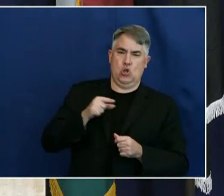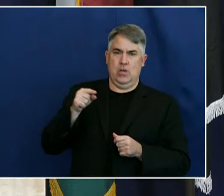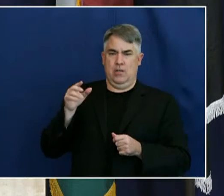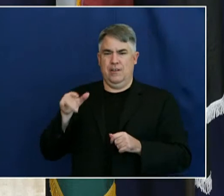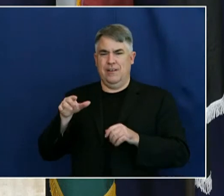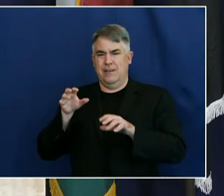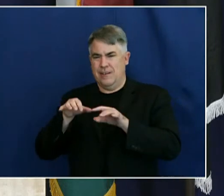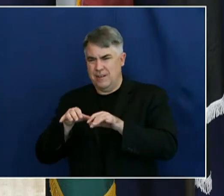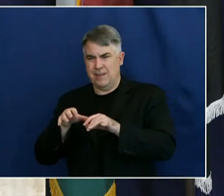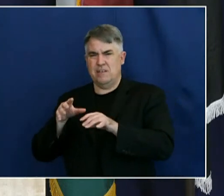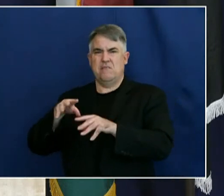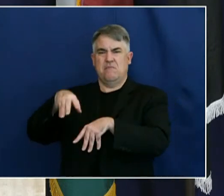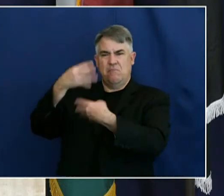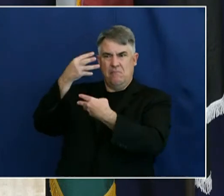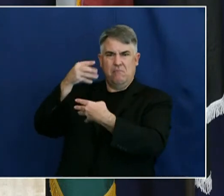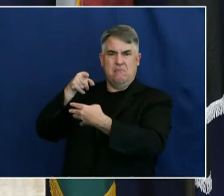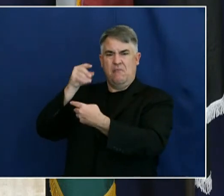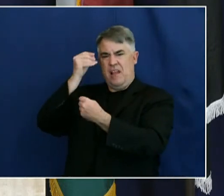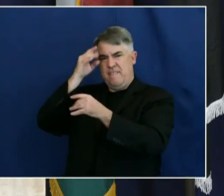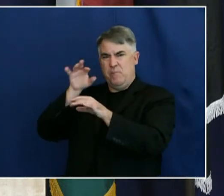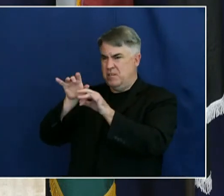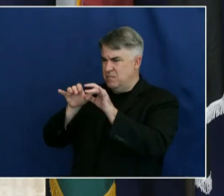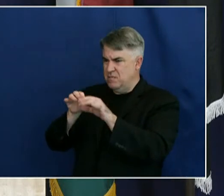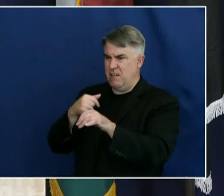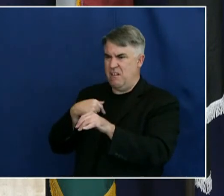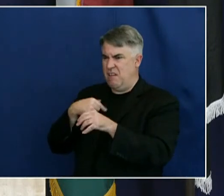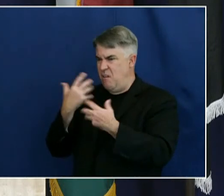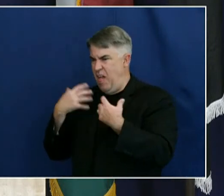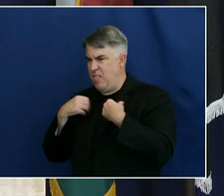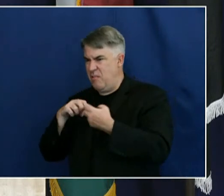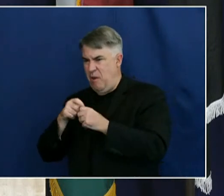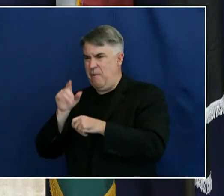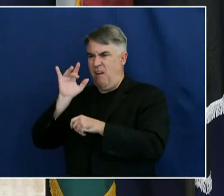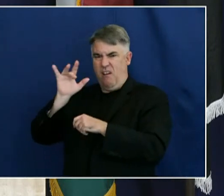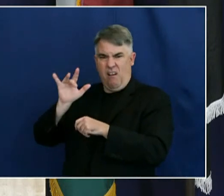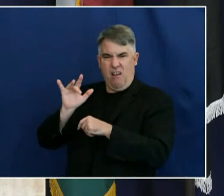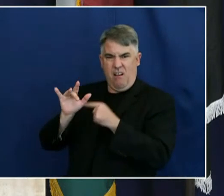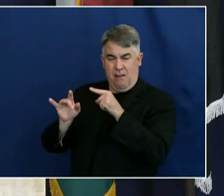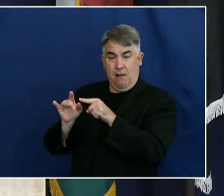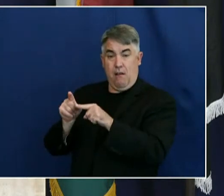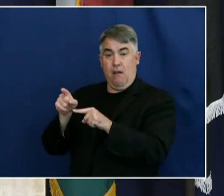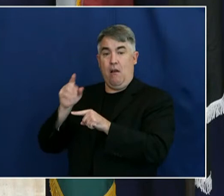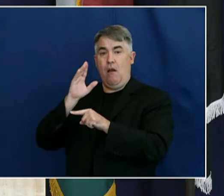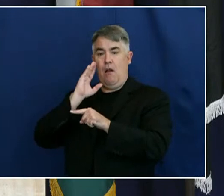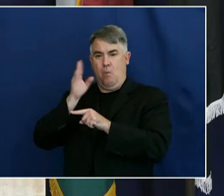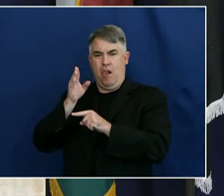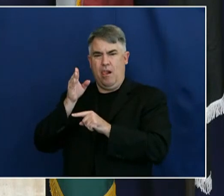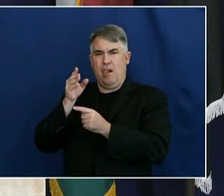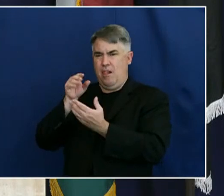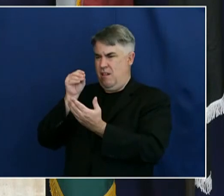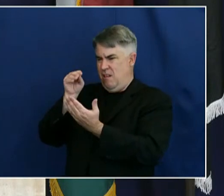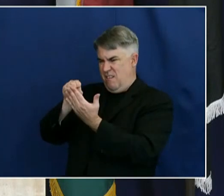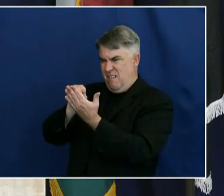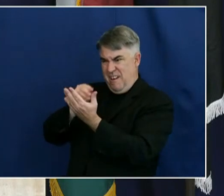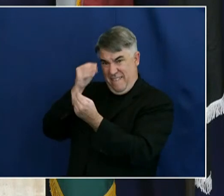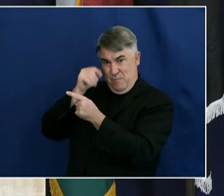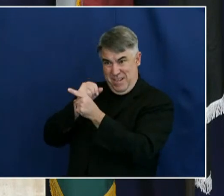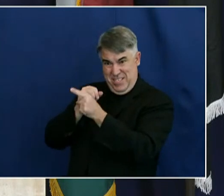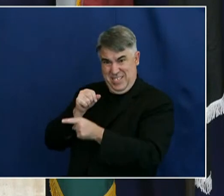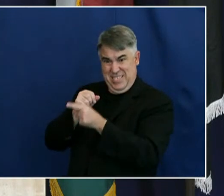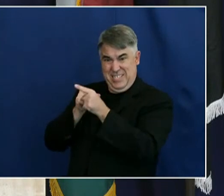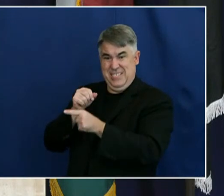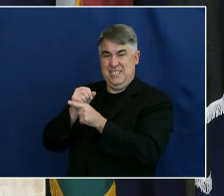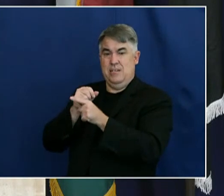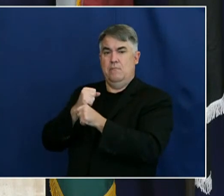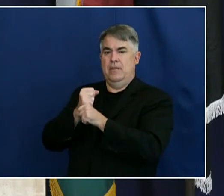register to get a vaccination so that it is not out of conflict. But these are just additional